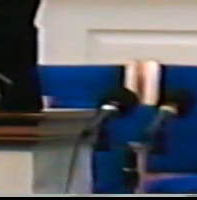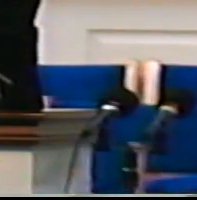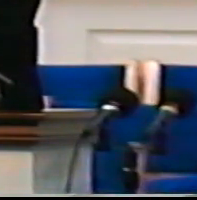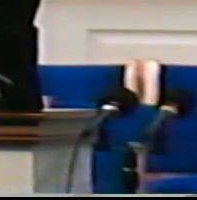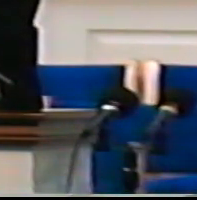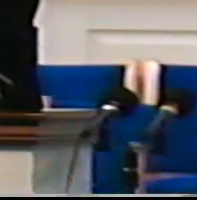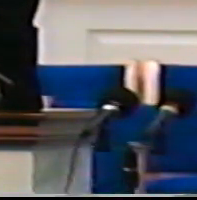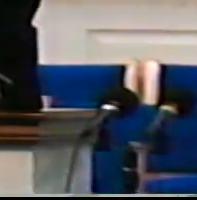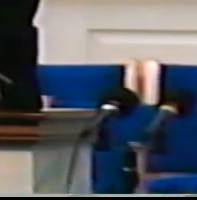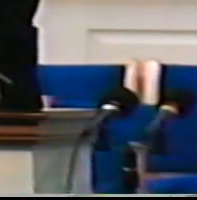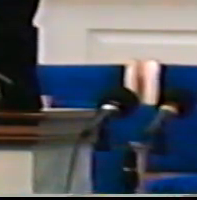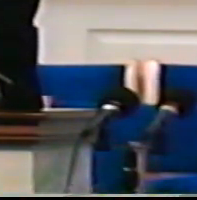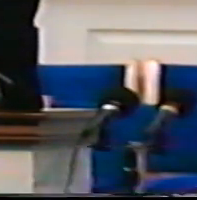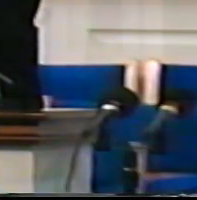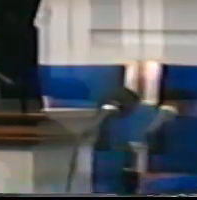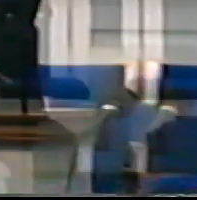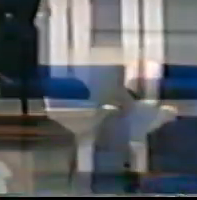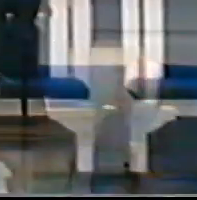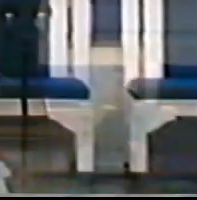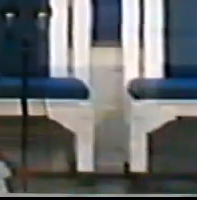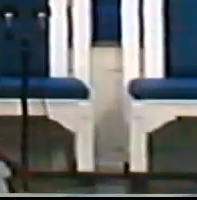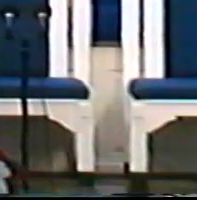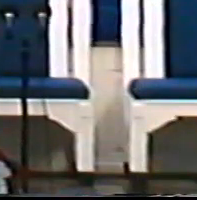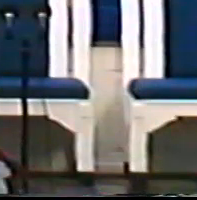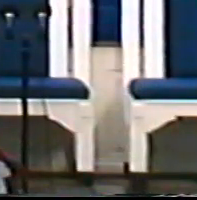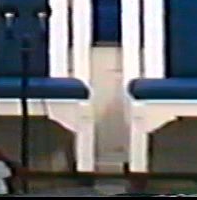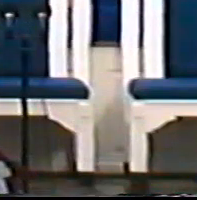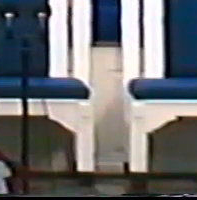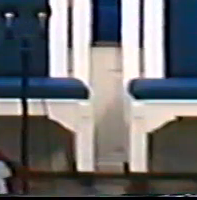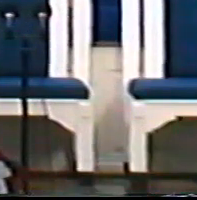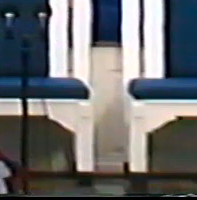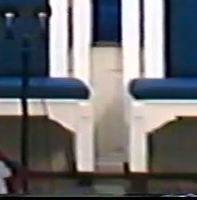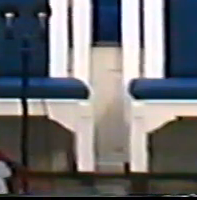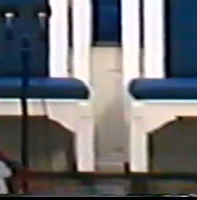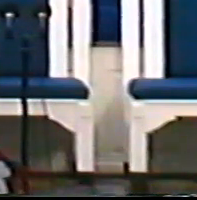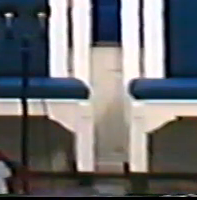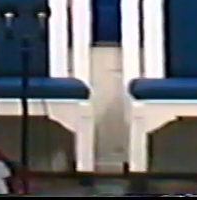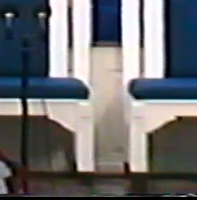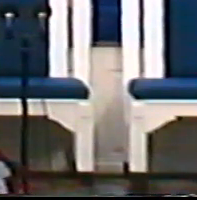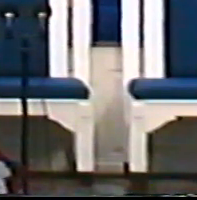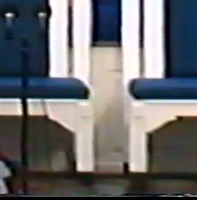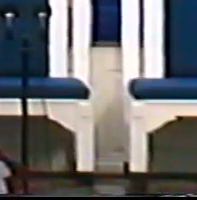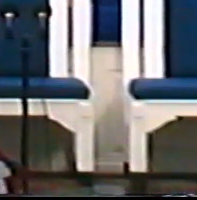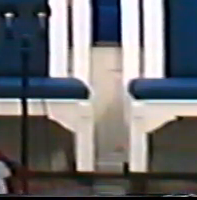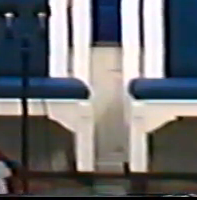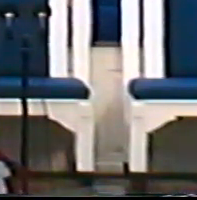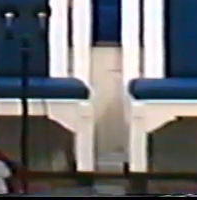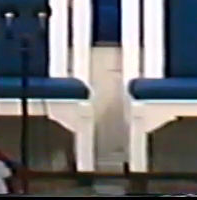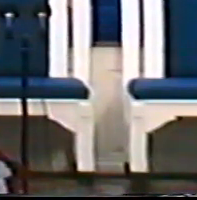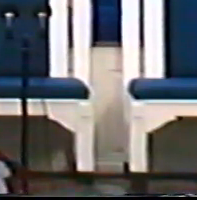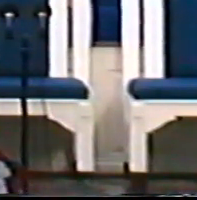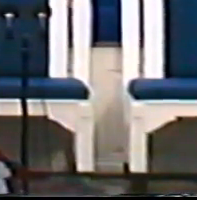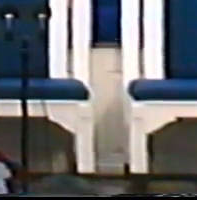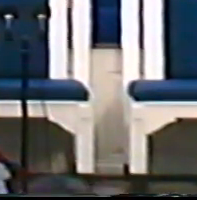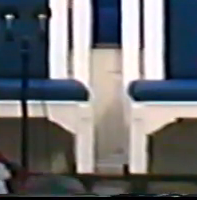presence. Speak to every heart, I pray, with thanksgiving in Jesus' name. Amen.